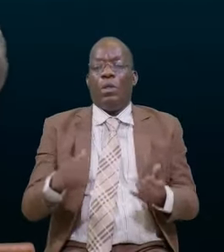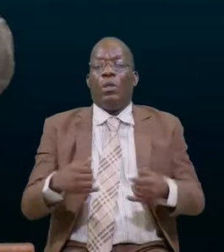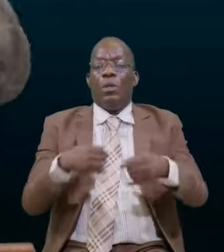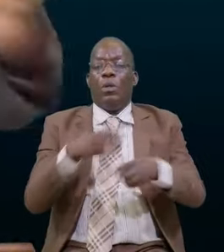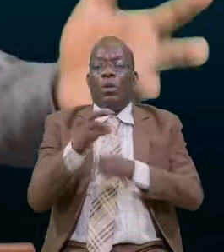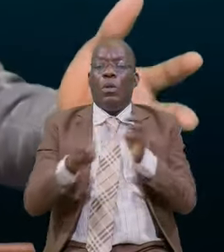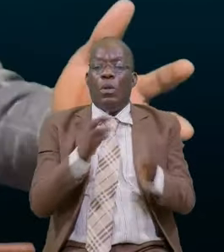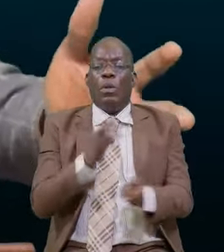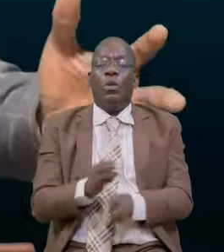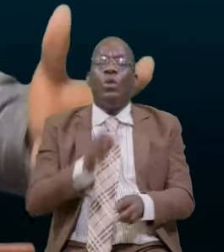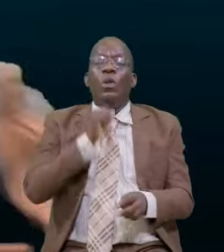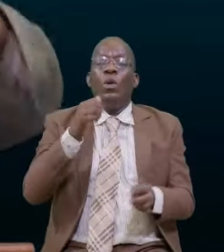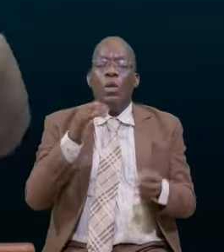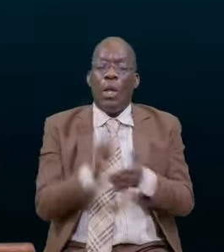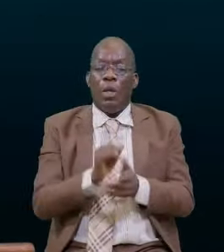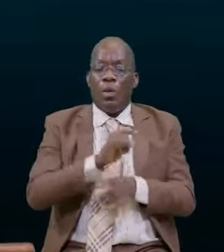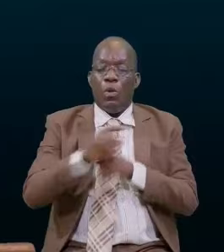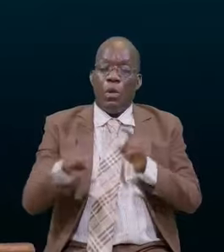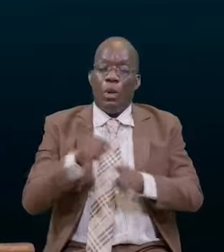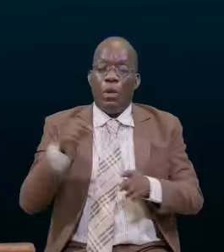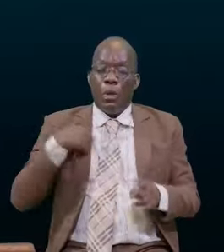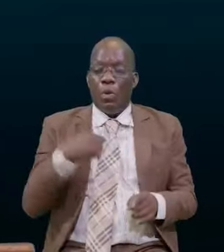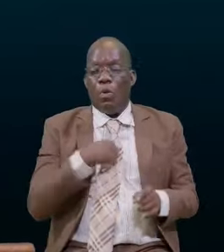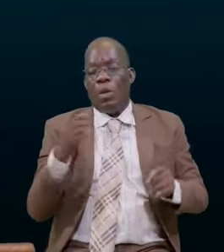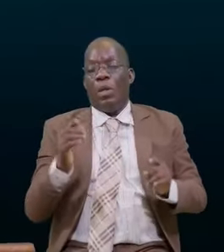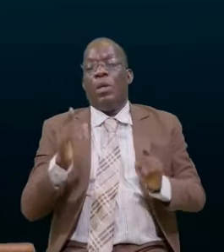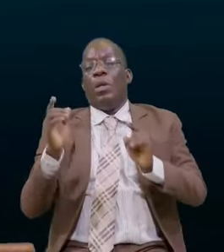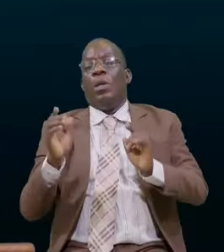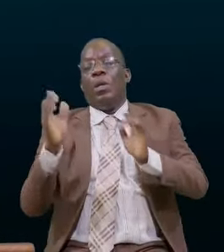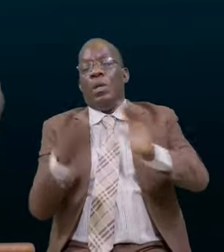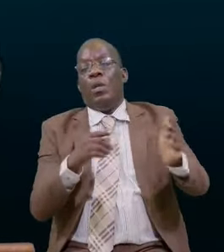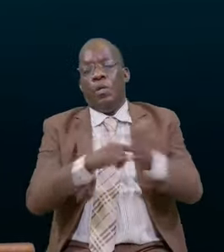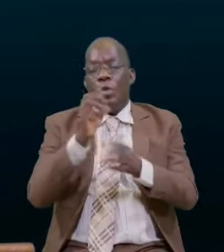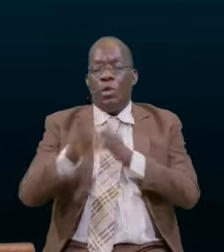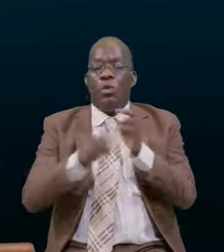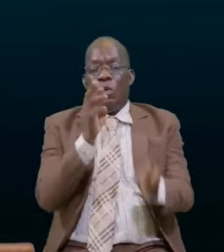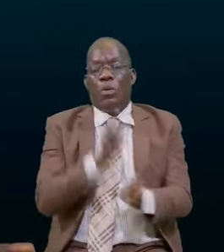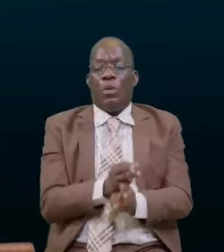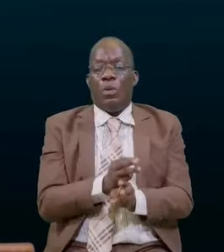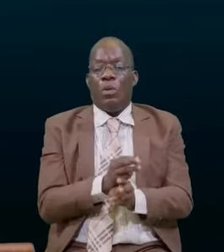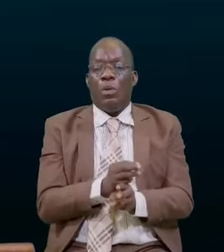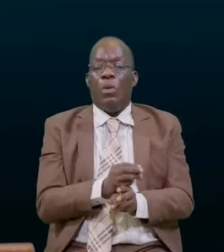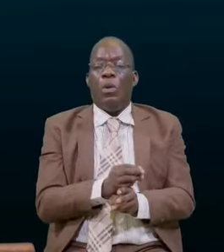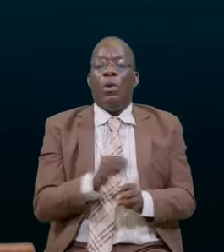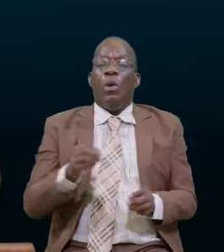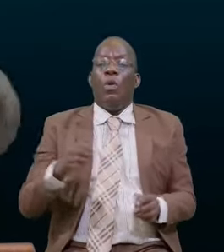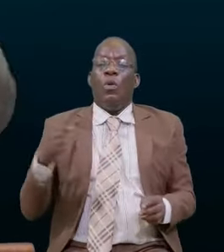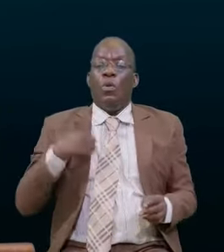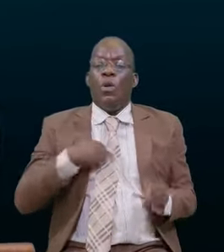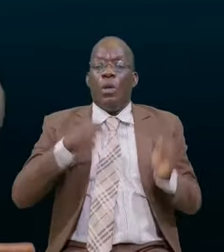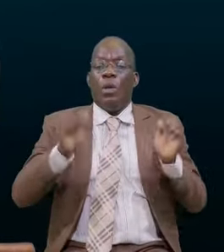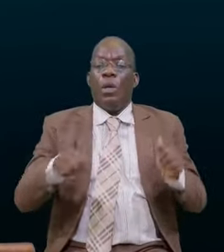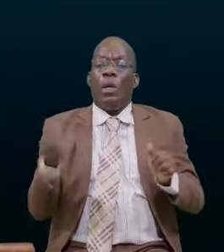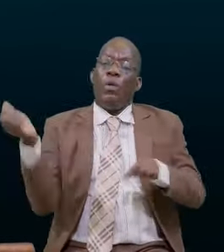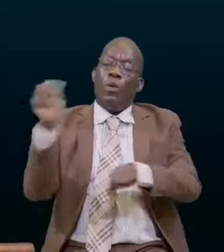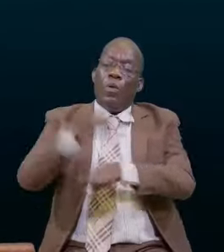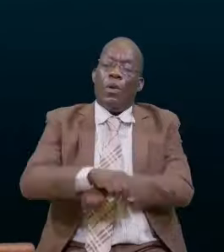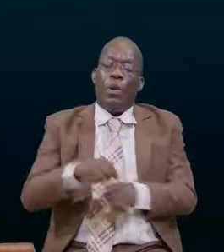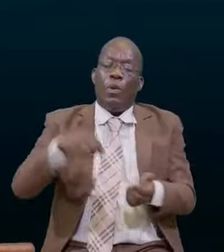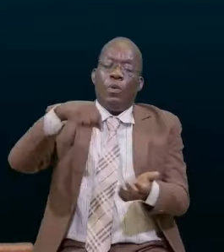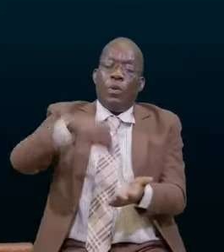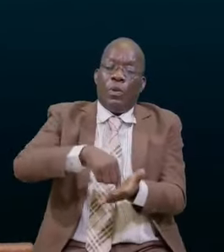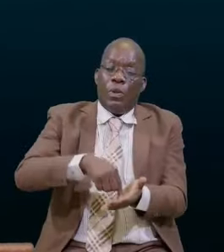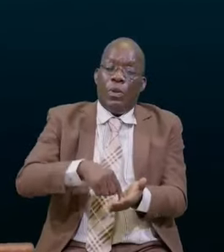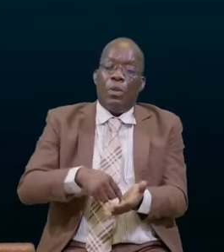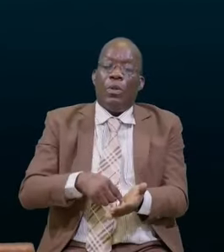die and we depart from this world that we can live Godly live righteously overcome these little little foxes is why we are still in this